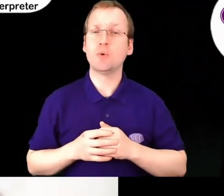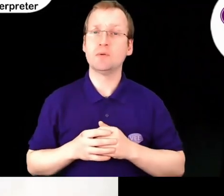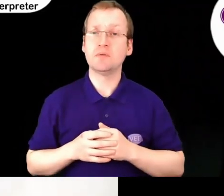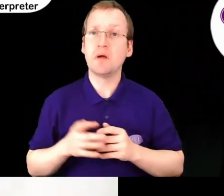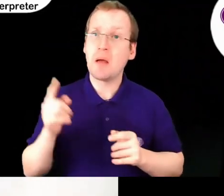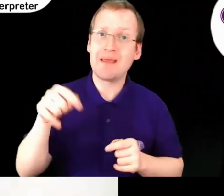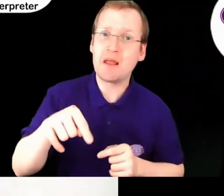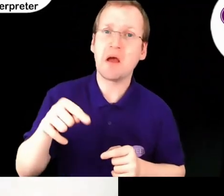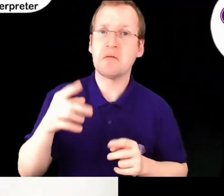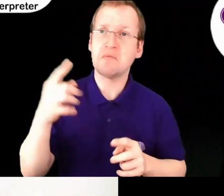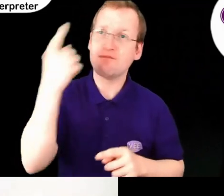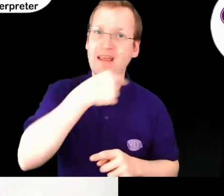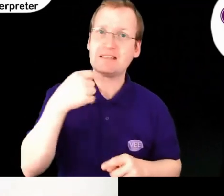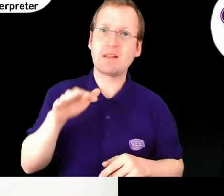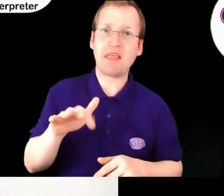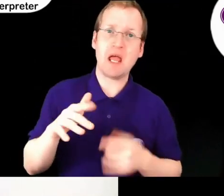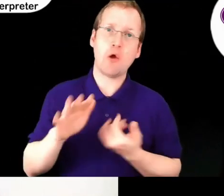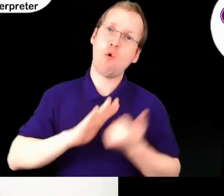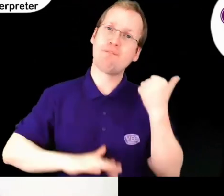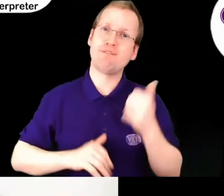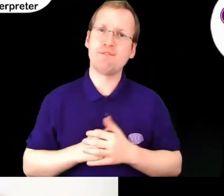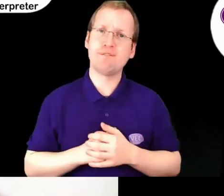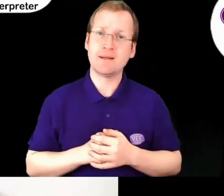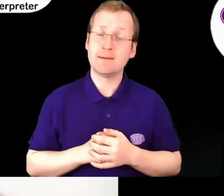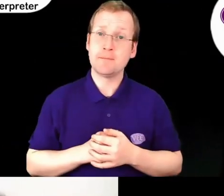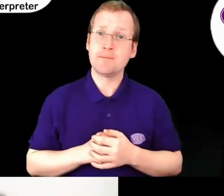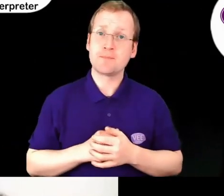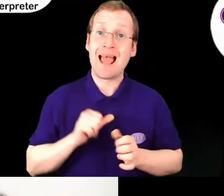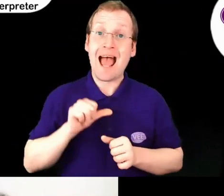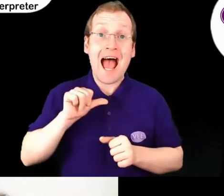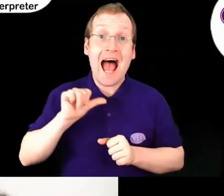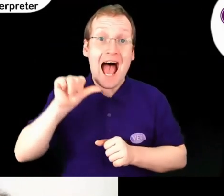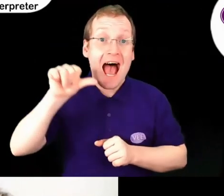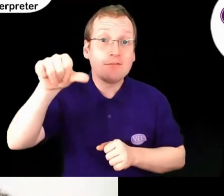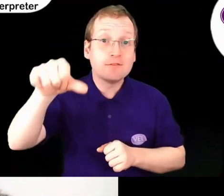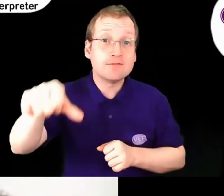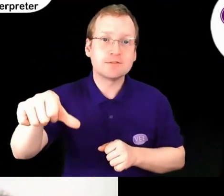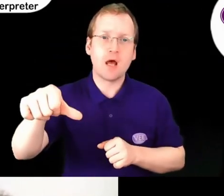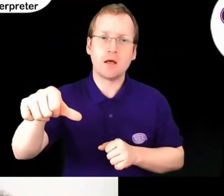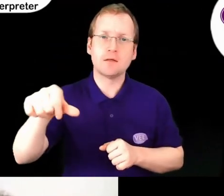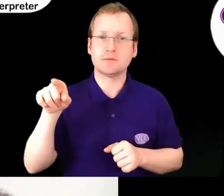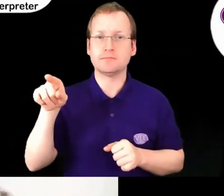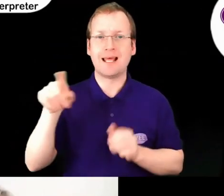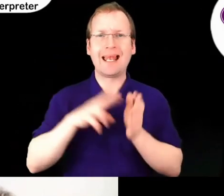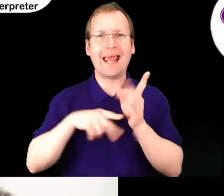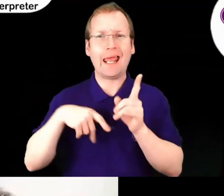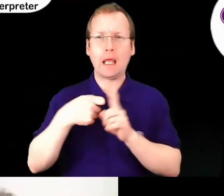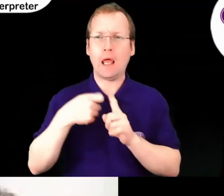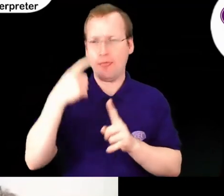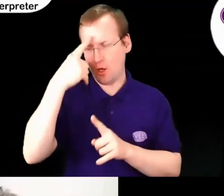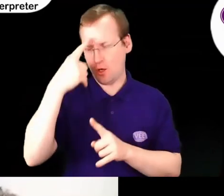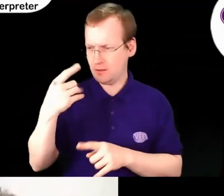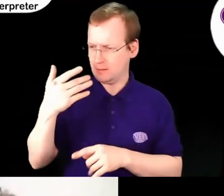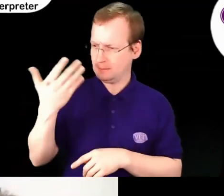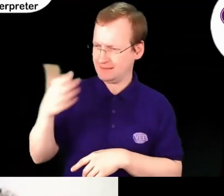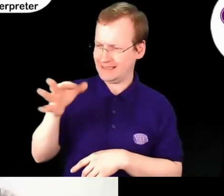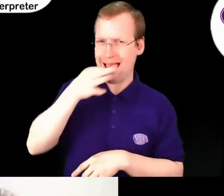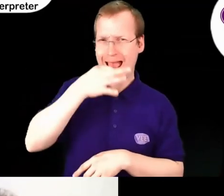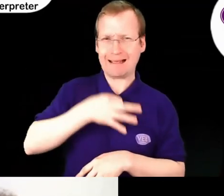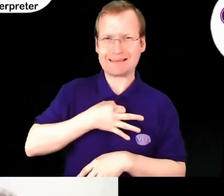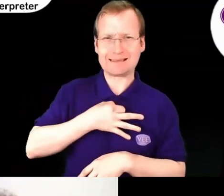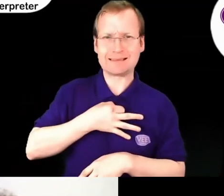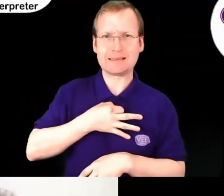And one of the things that happened thereafter was that he thought, he was being asked by some